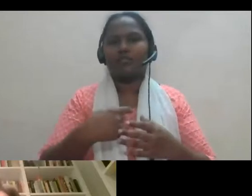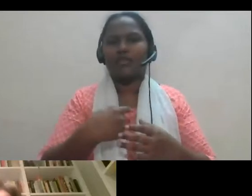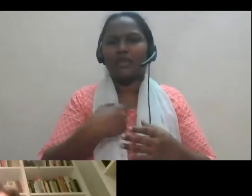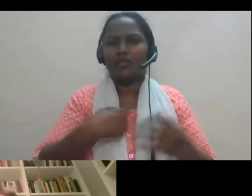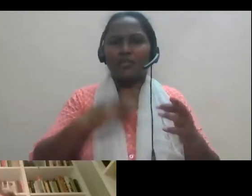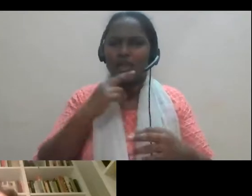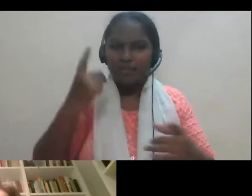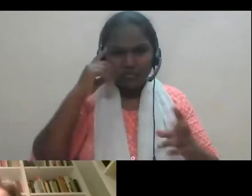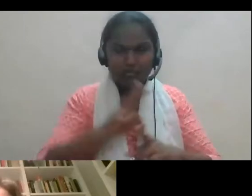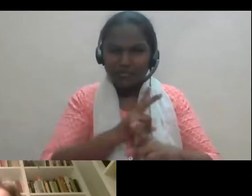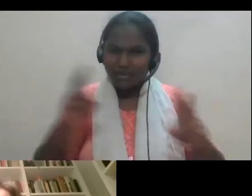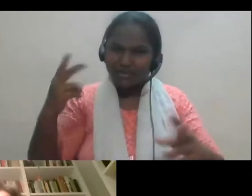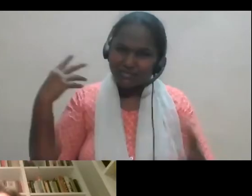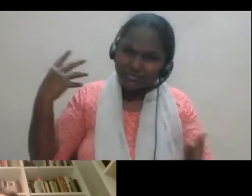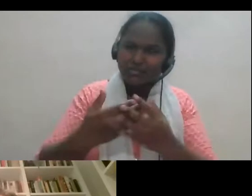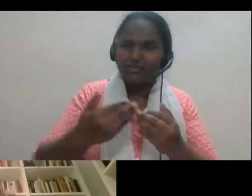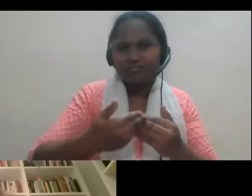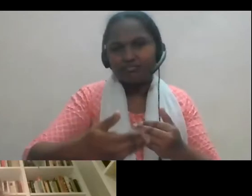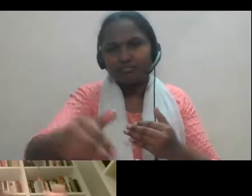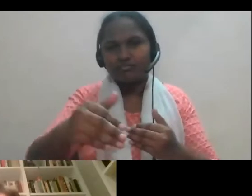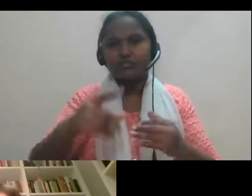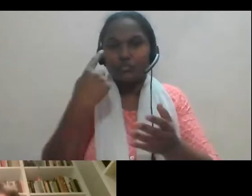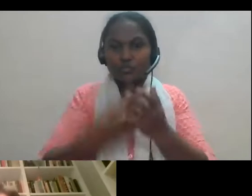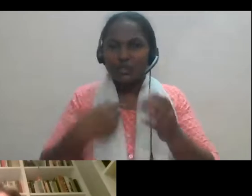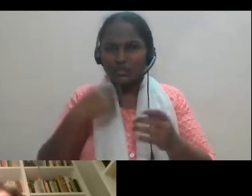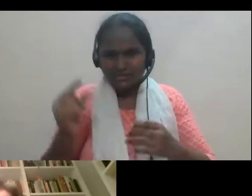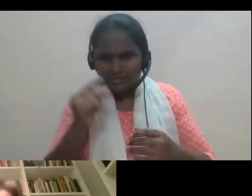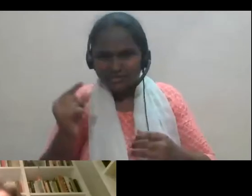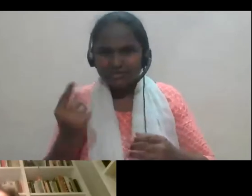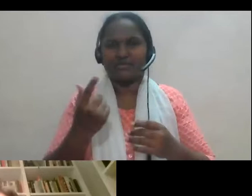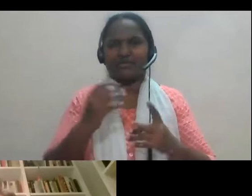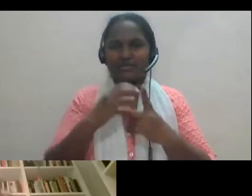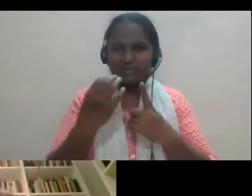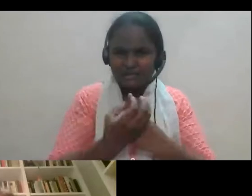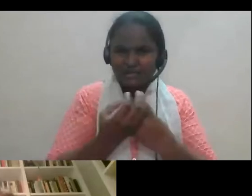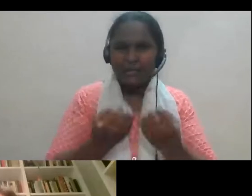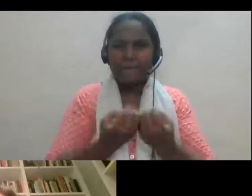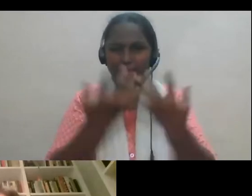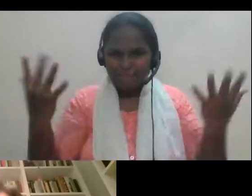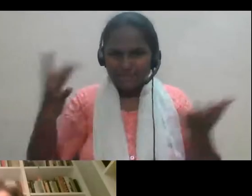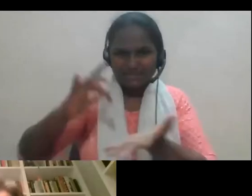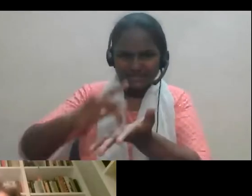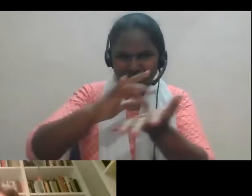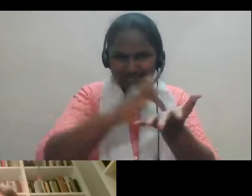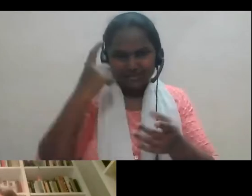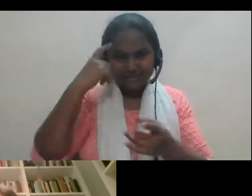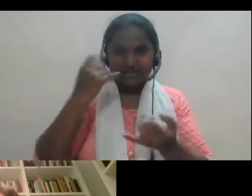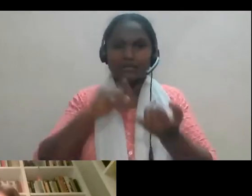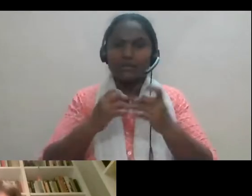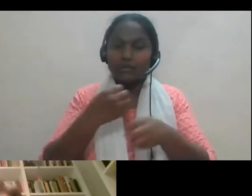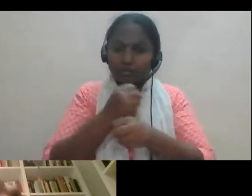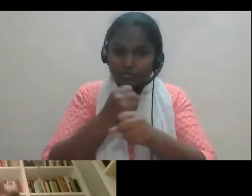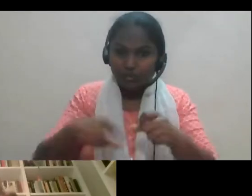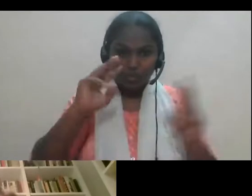very far away from what used to be the main centers of artistic production in